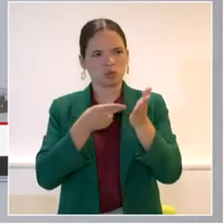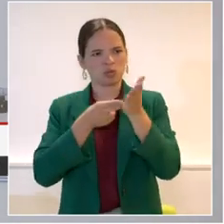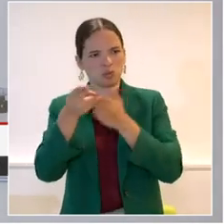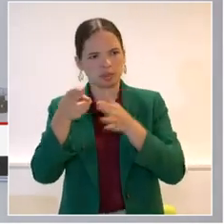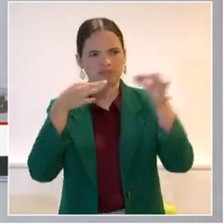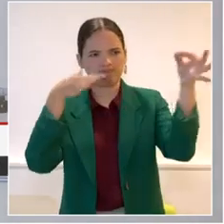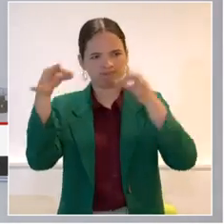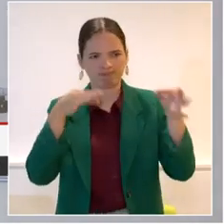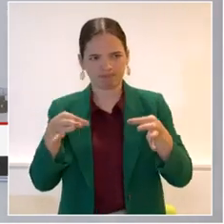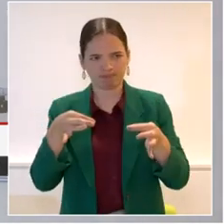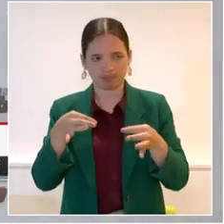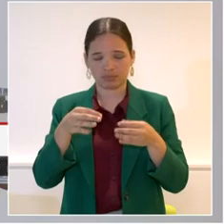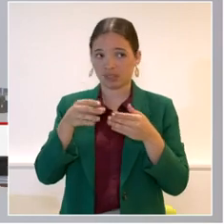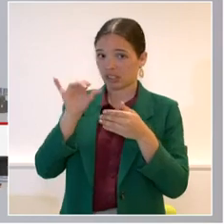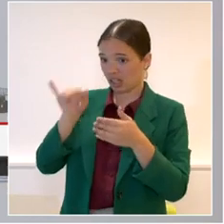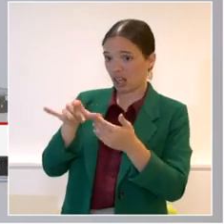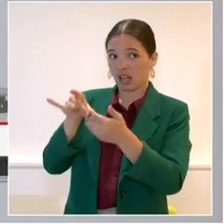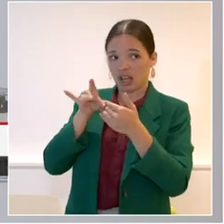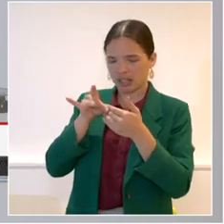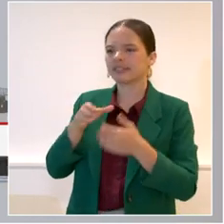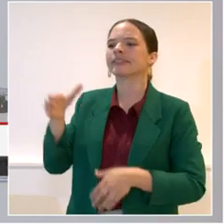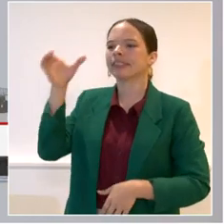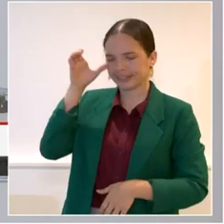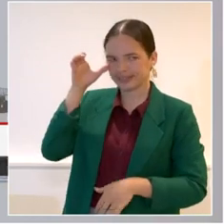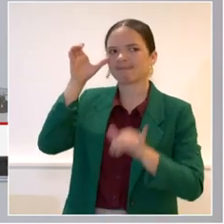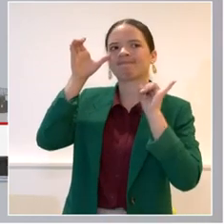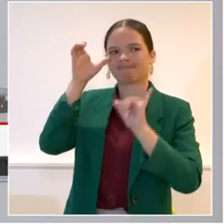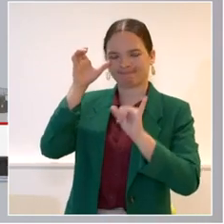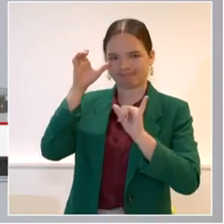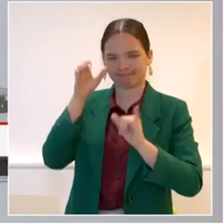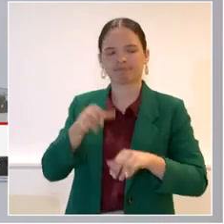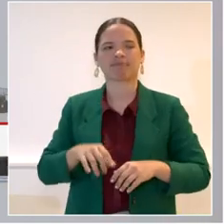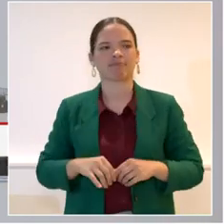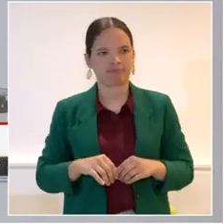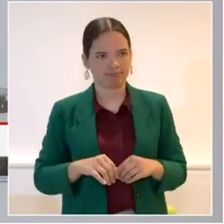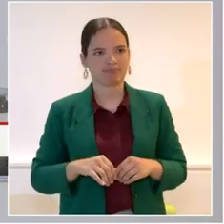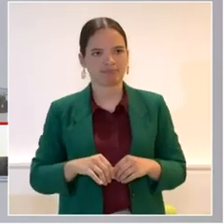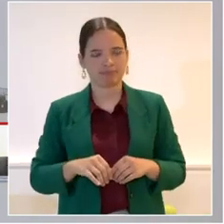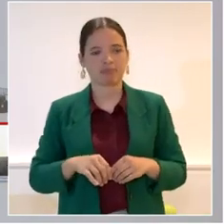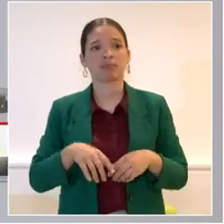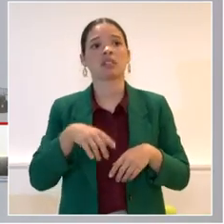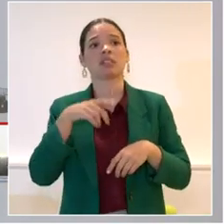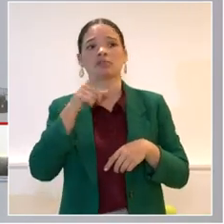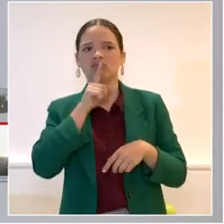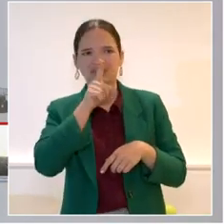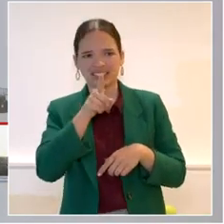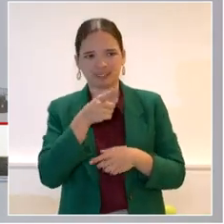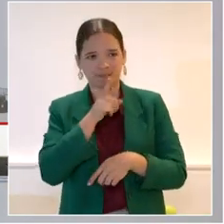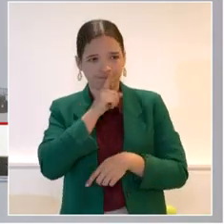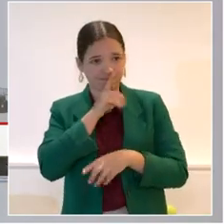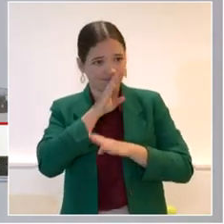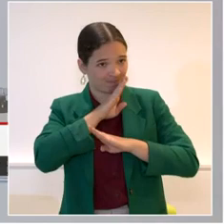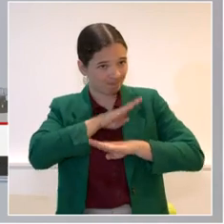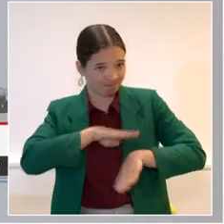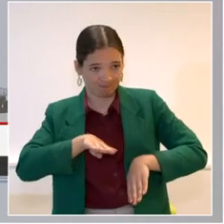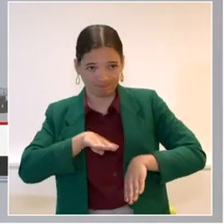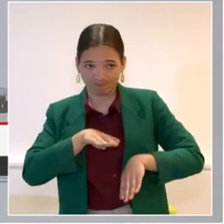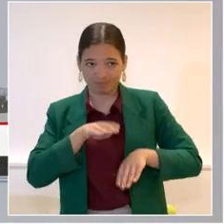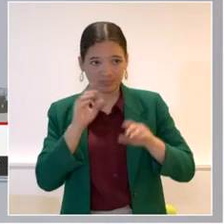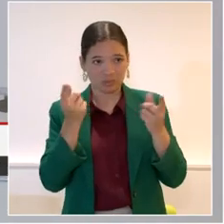listens. So here's some of what this means. When we don't speak truth, what people then fill in are